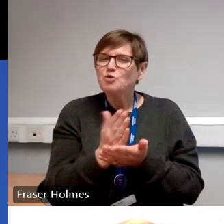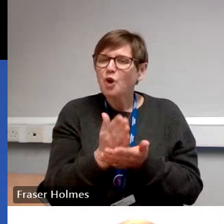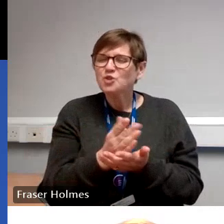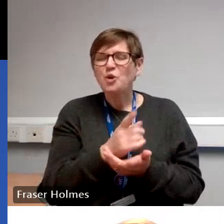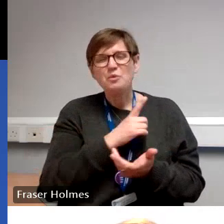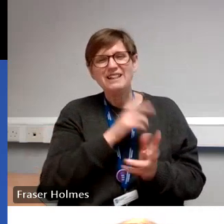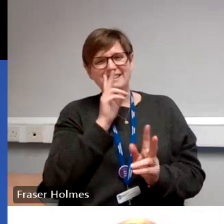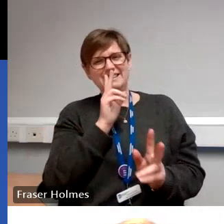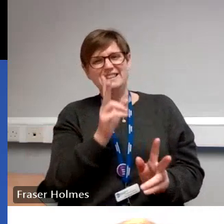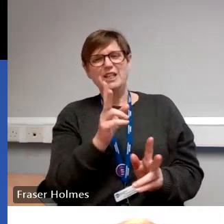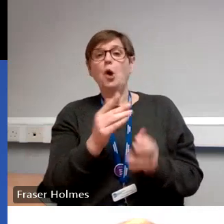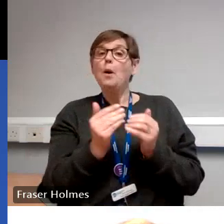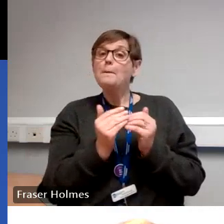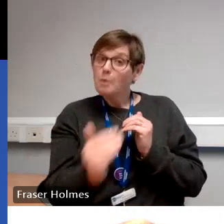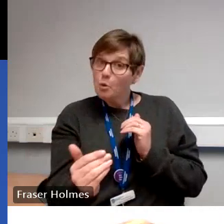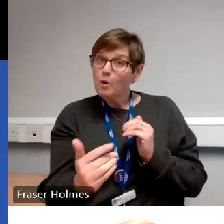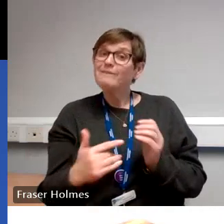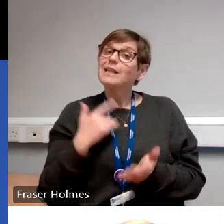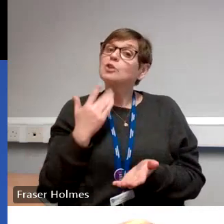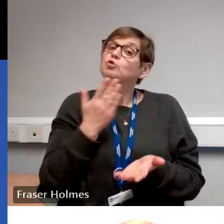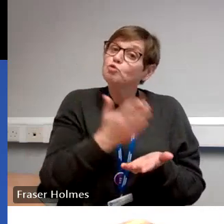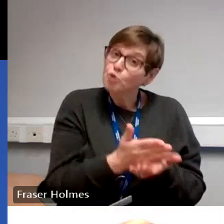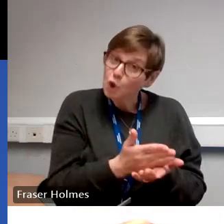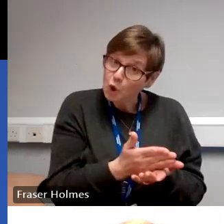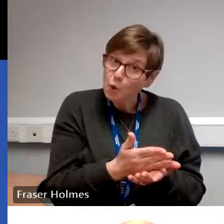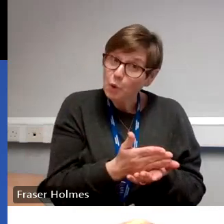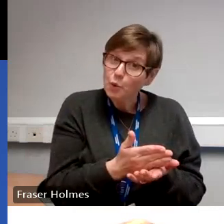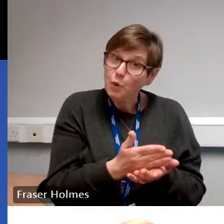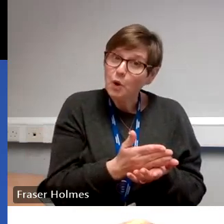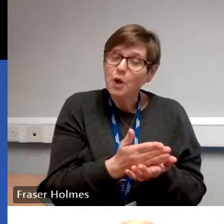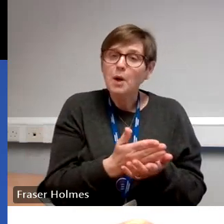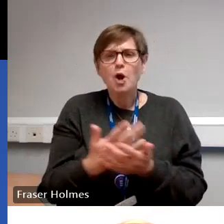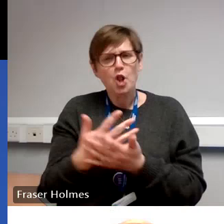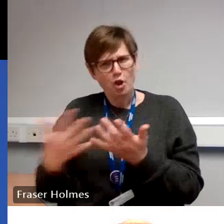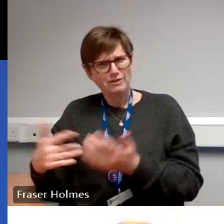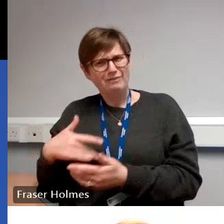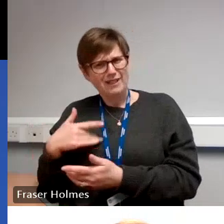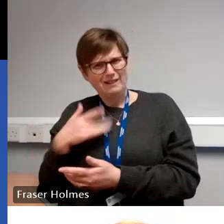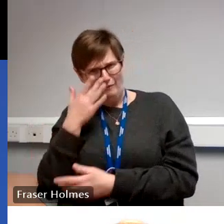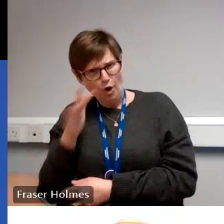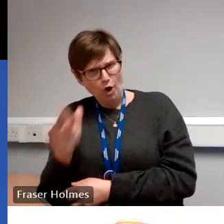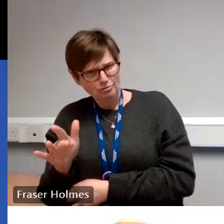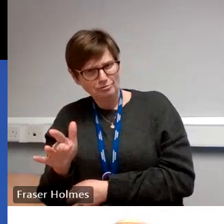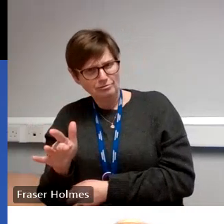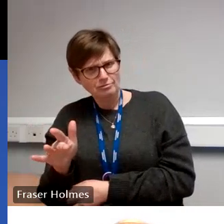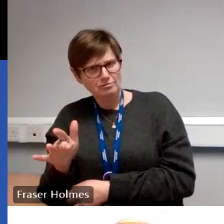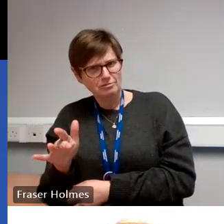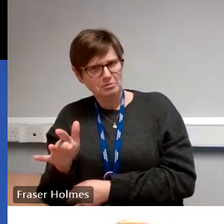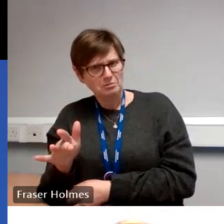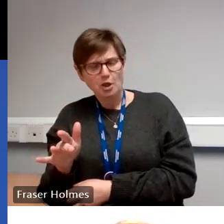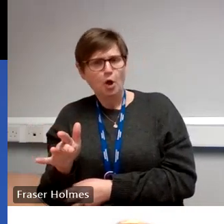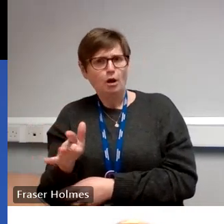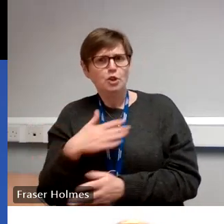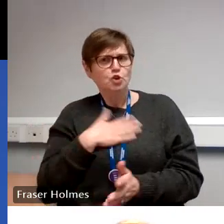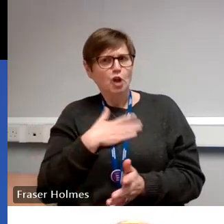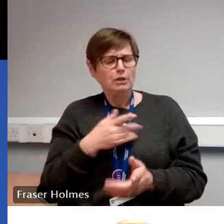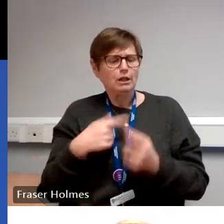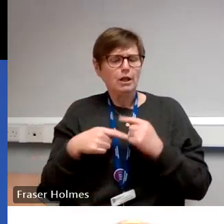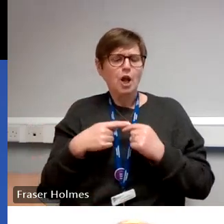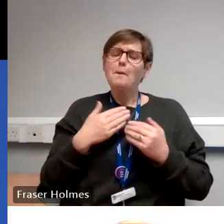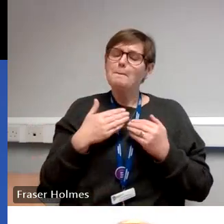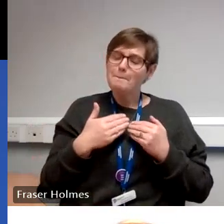see here that more of you think it's true, but we do have quite a lot of you that think it's false. So no, so more of you think it's